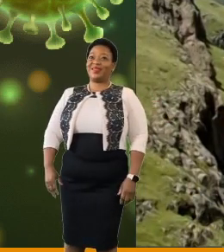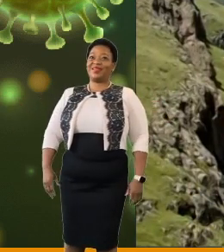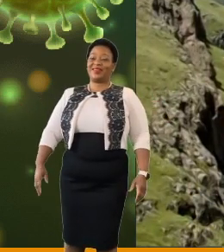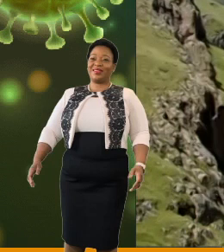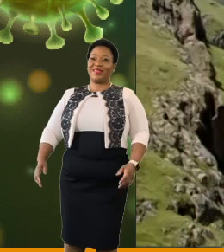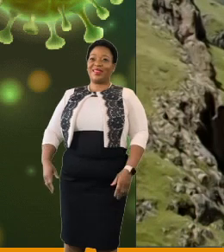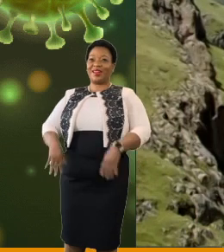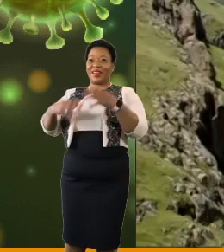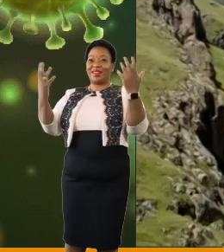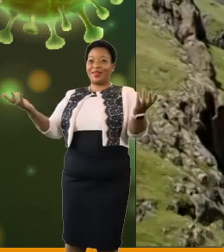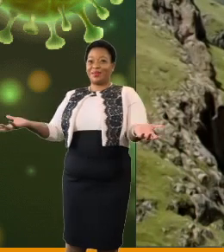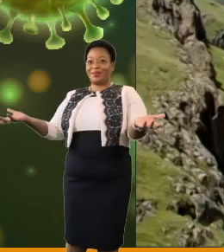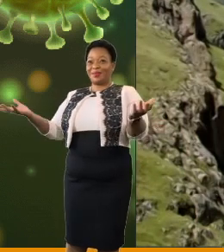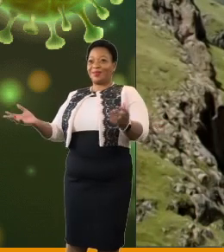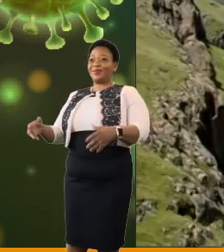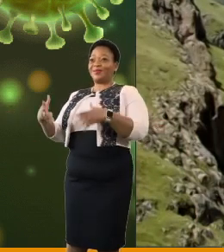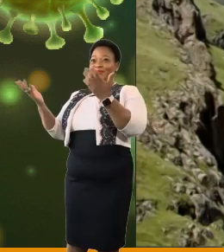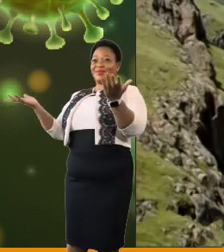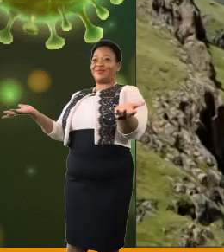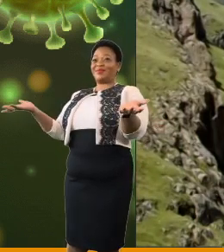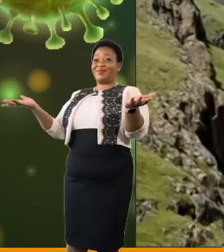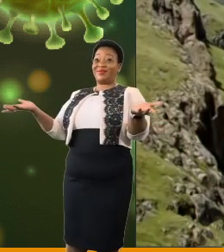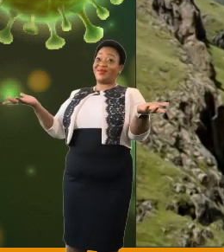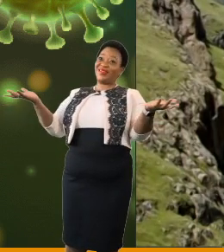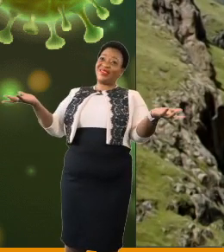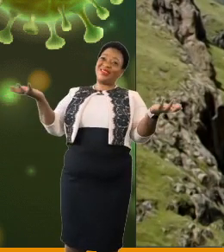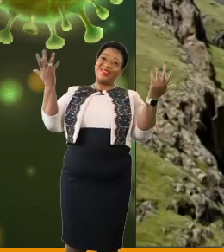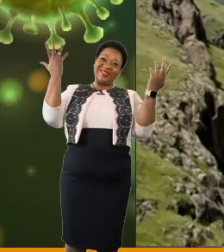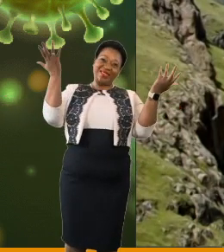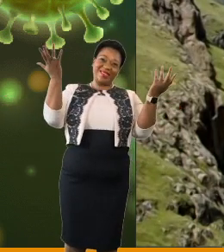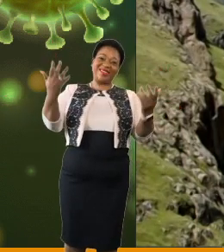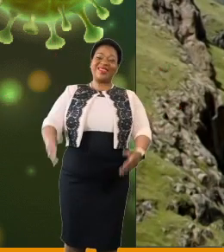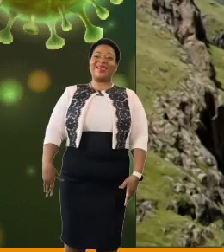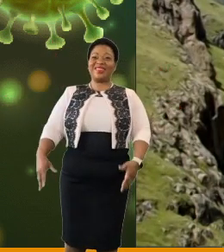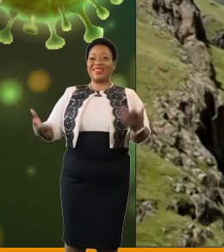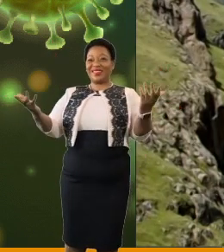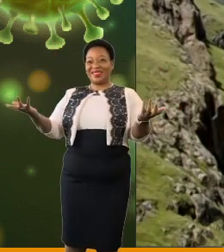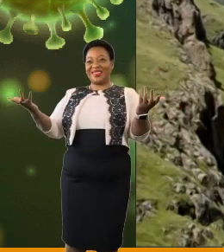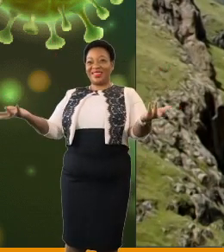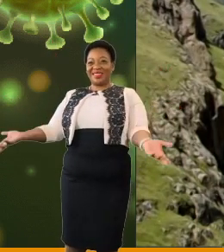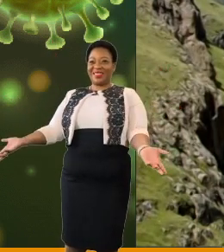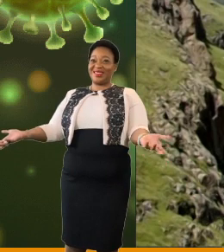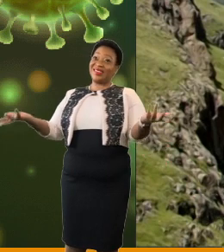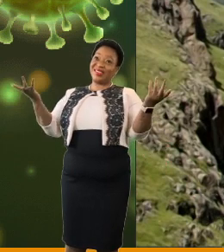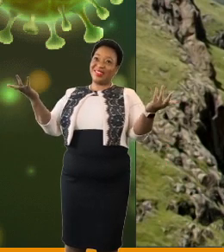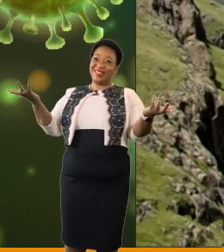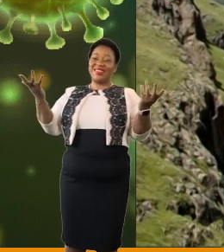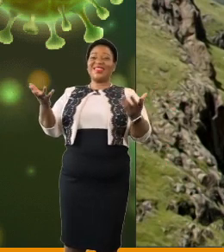I would like to suggest, and I'm sure that we all agree, it's going to be a very steep learning